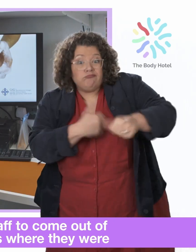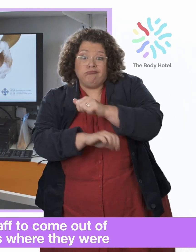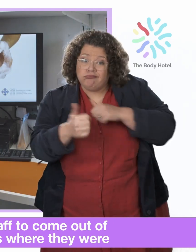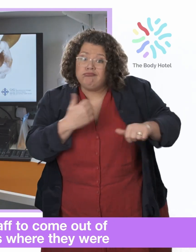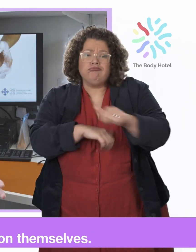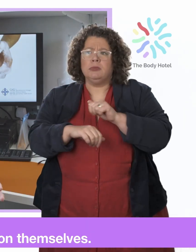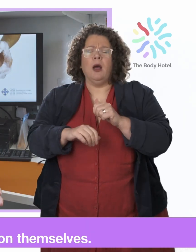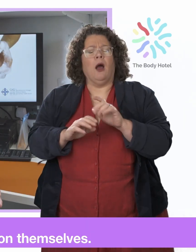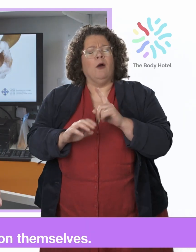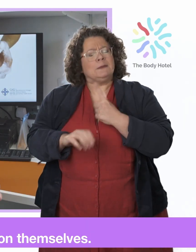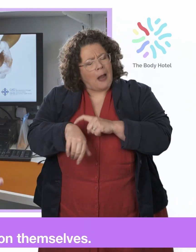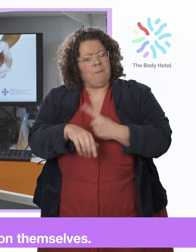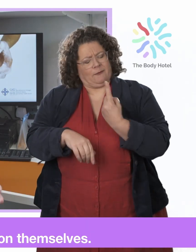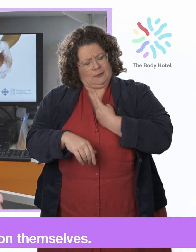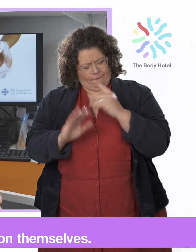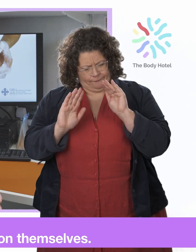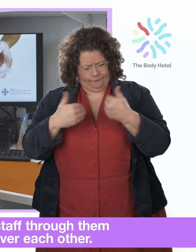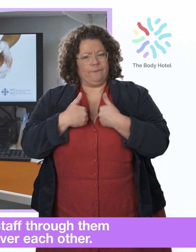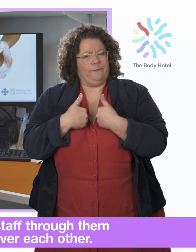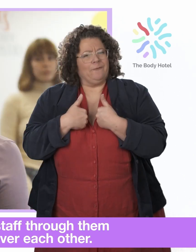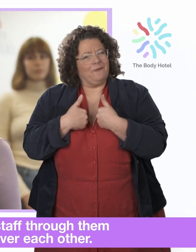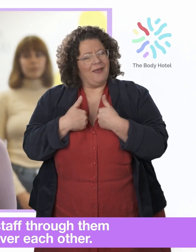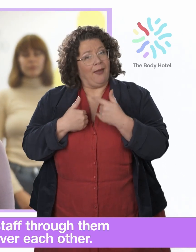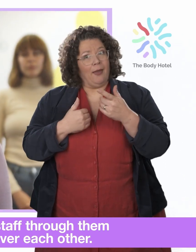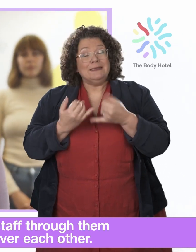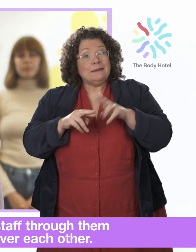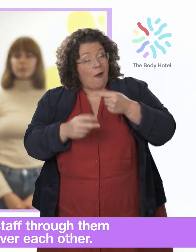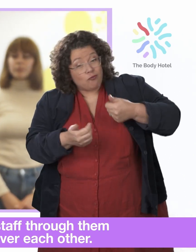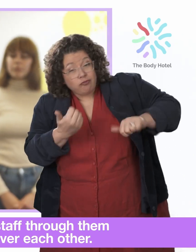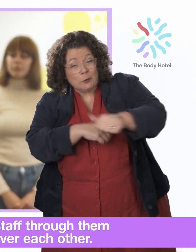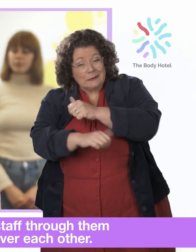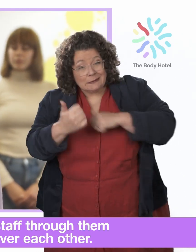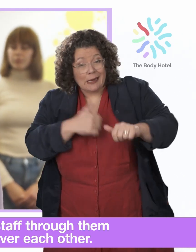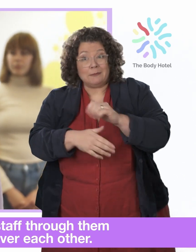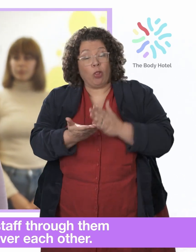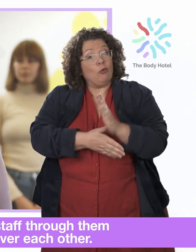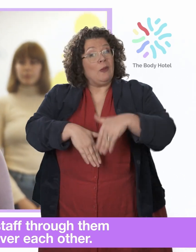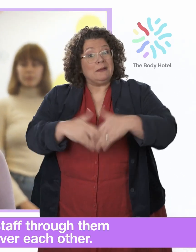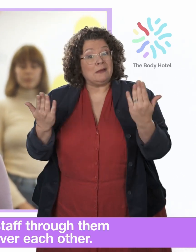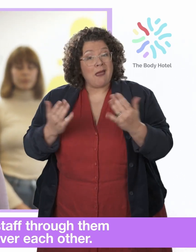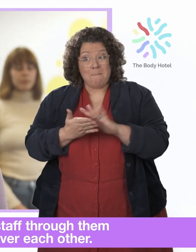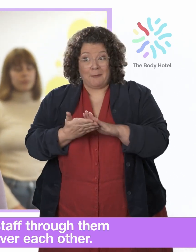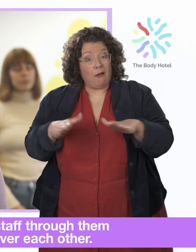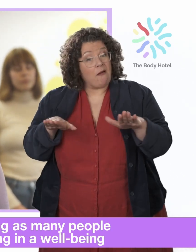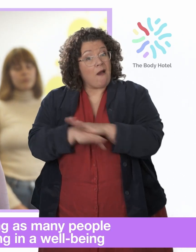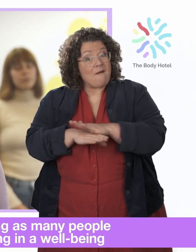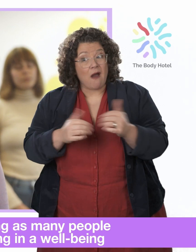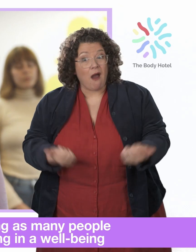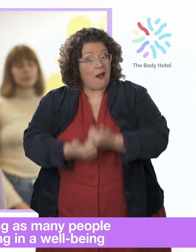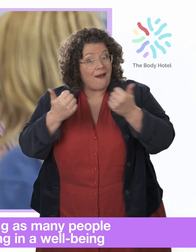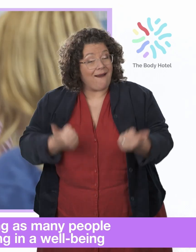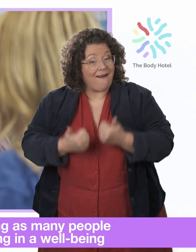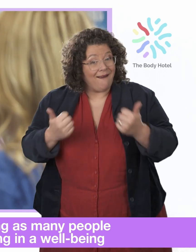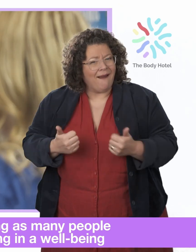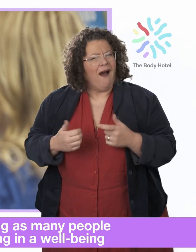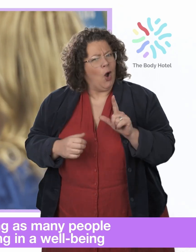where they were solely concentrating on themselves. We were able to rotate staff through the day to cover each other. So it was a